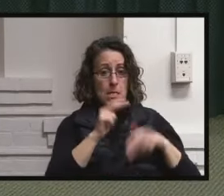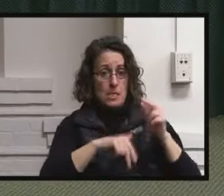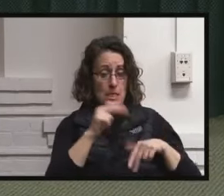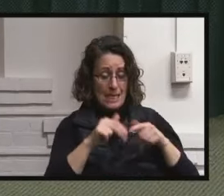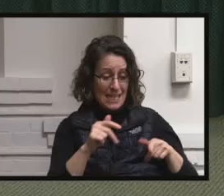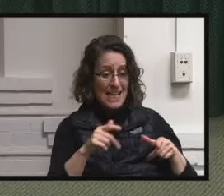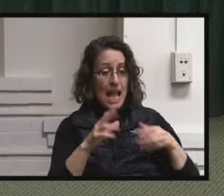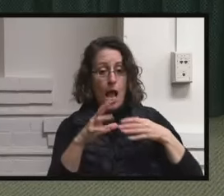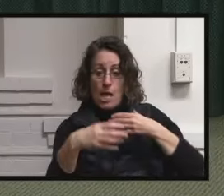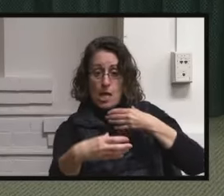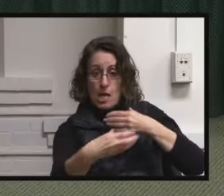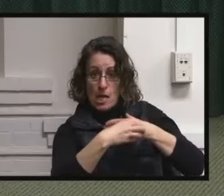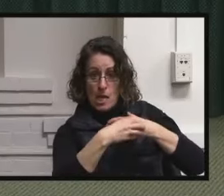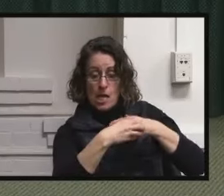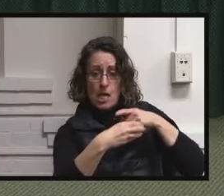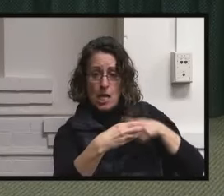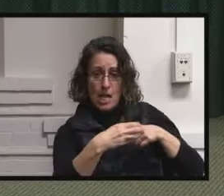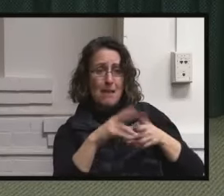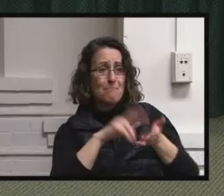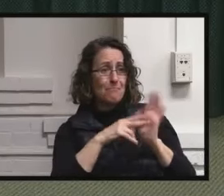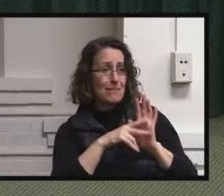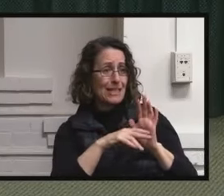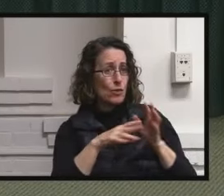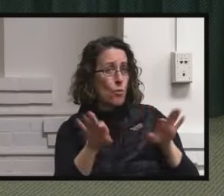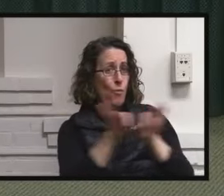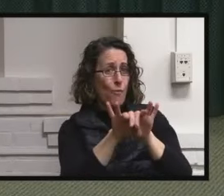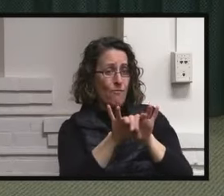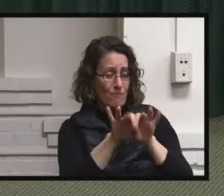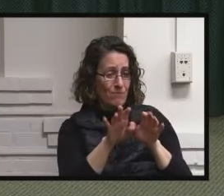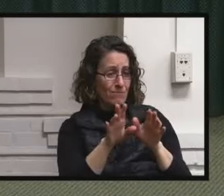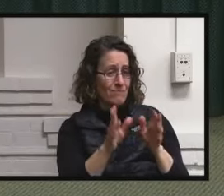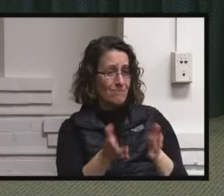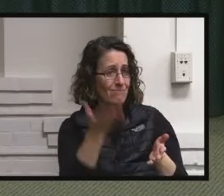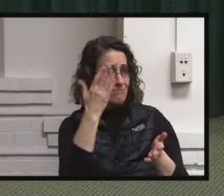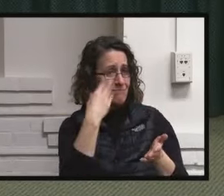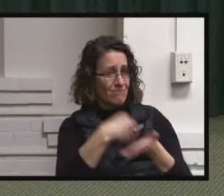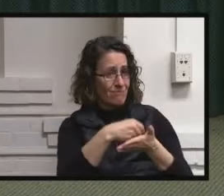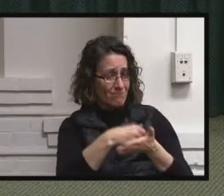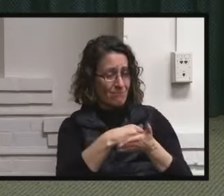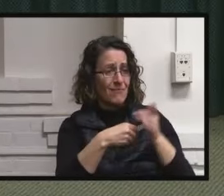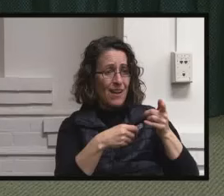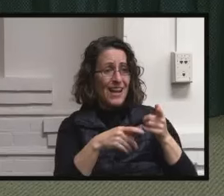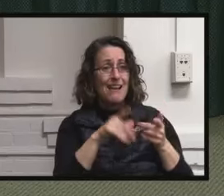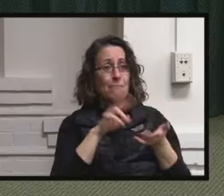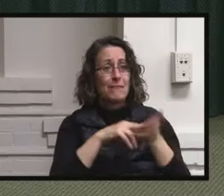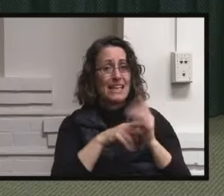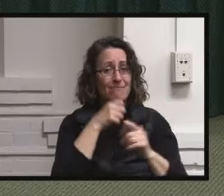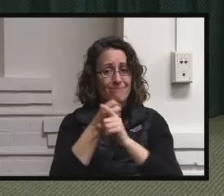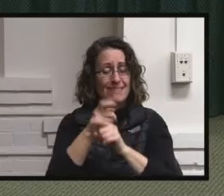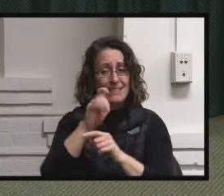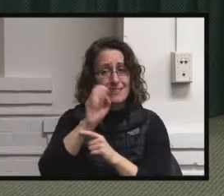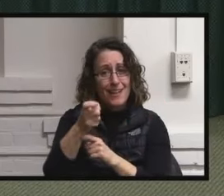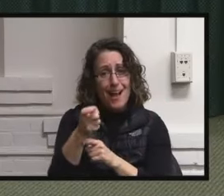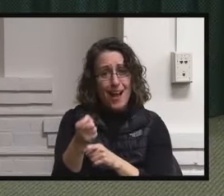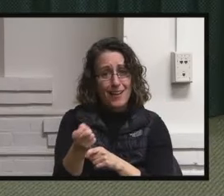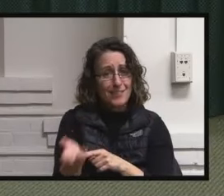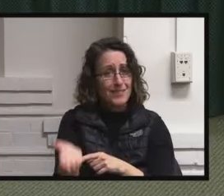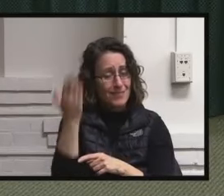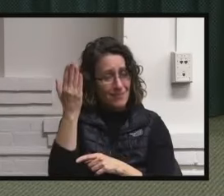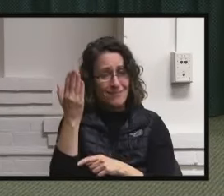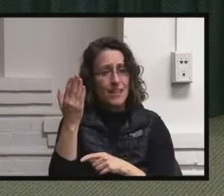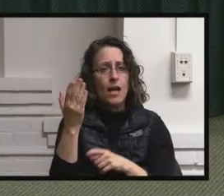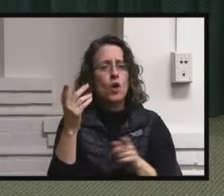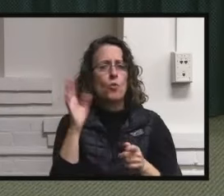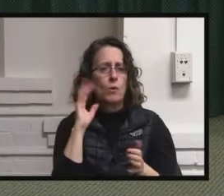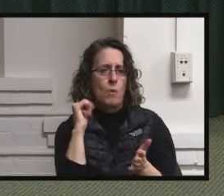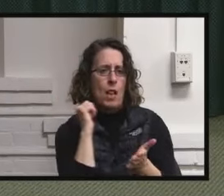relates to the new work that's going to be ongoing soon there. And then we'll deal with some other matters that